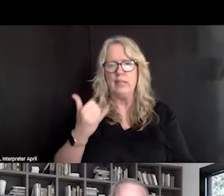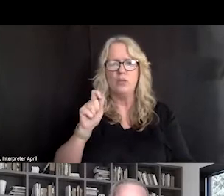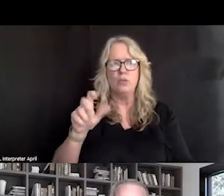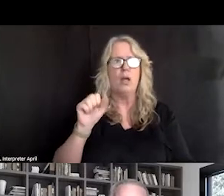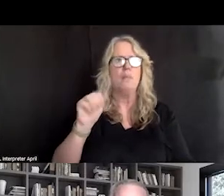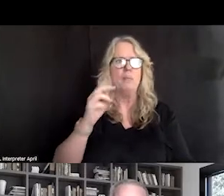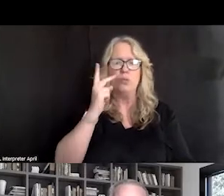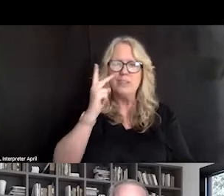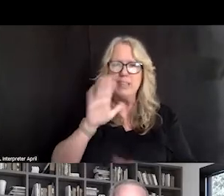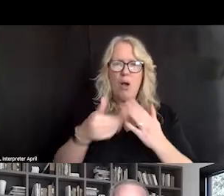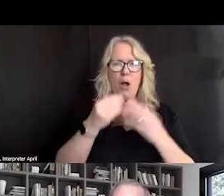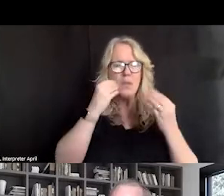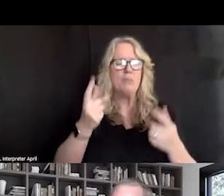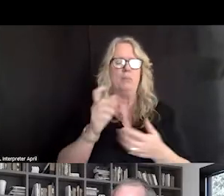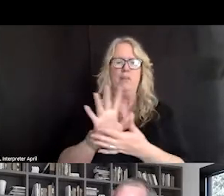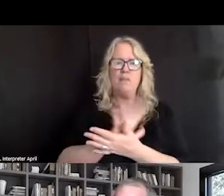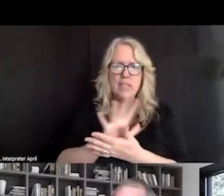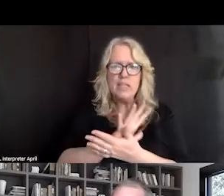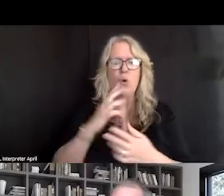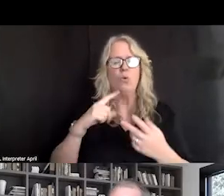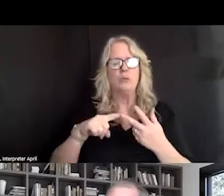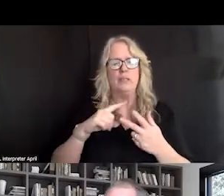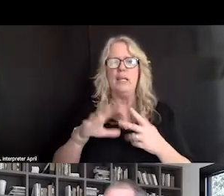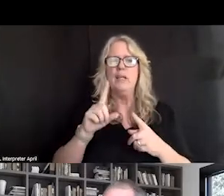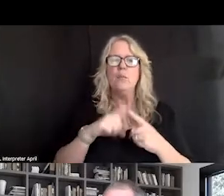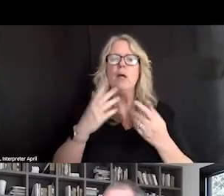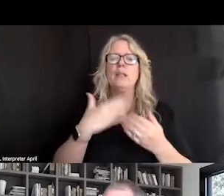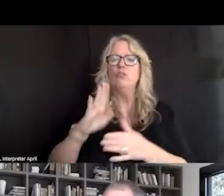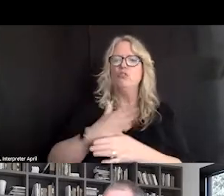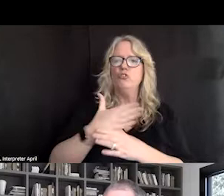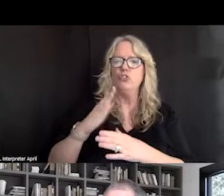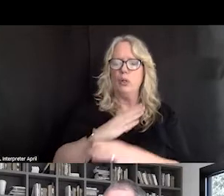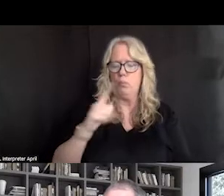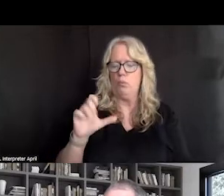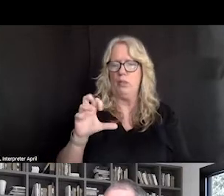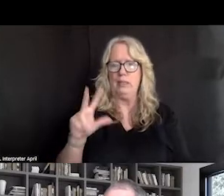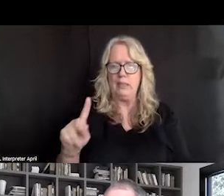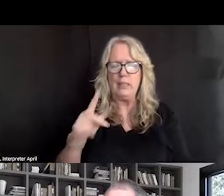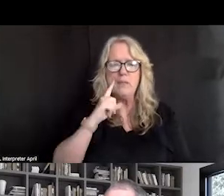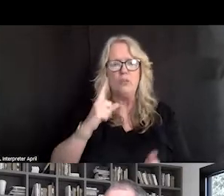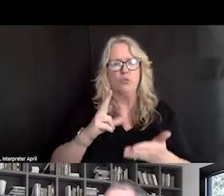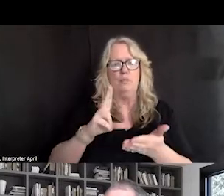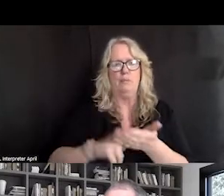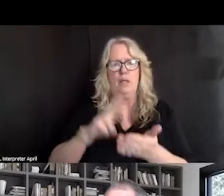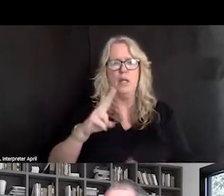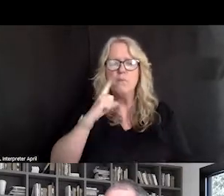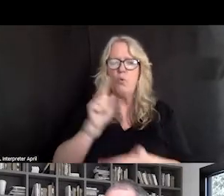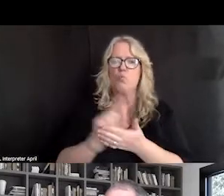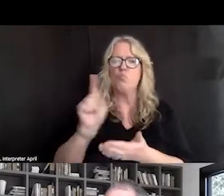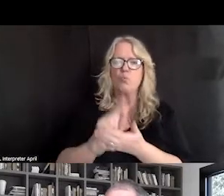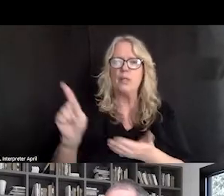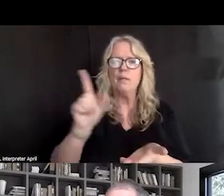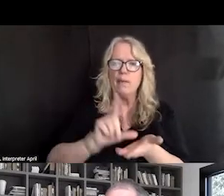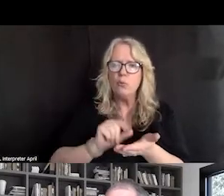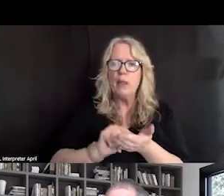of the materials, the videos, as well as the easily shareable link signing up for the weekly newsletter.